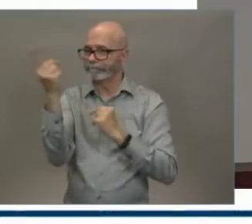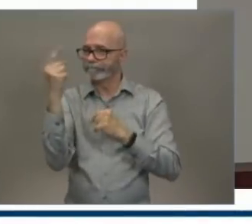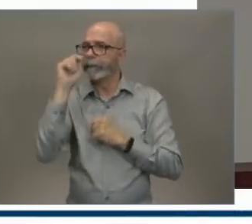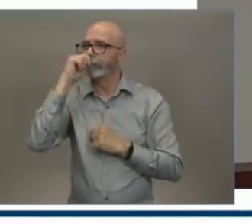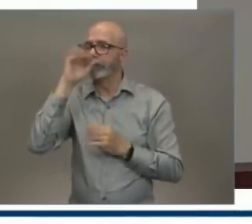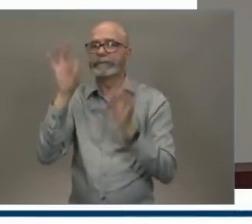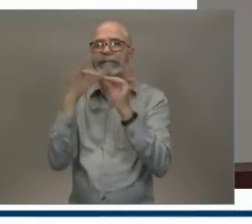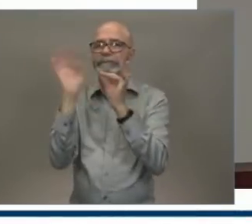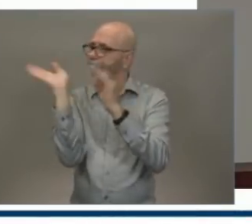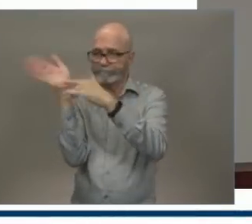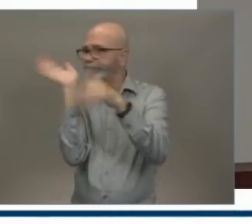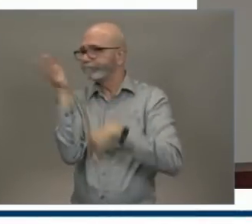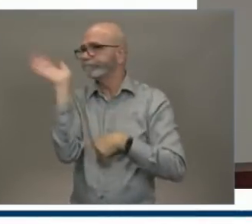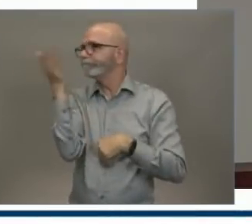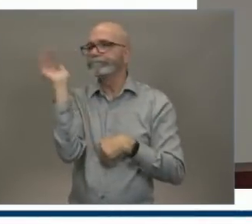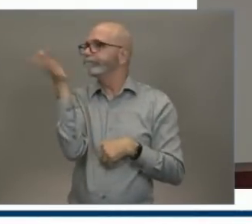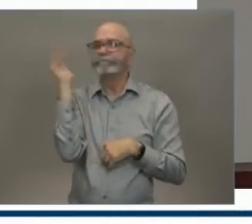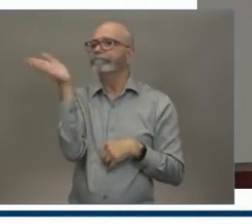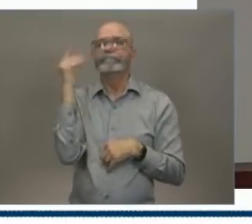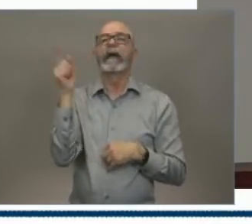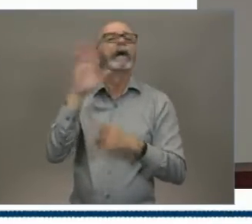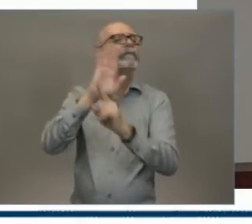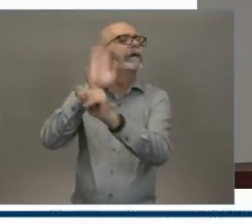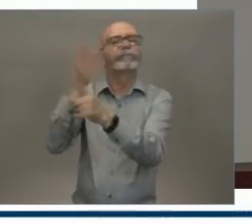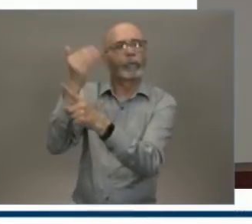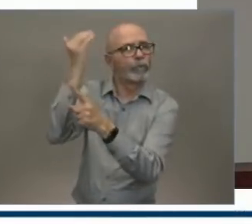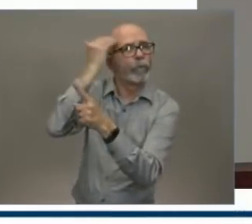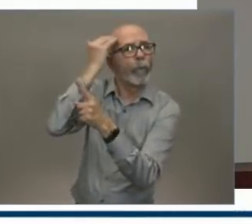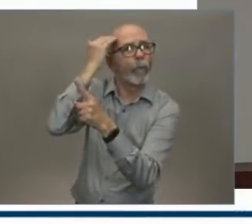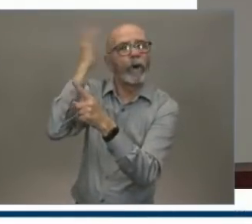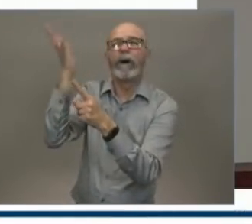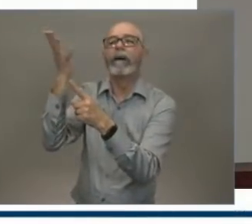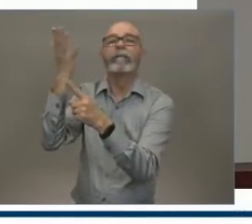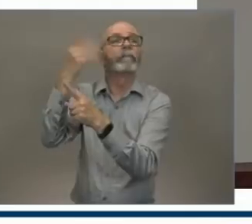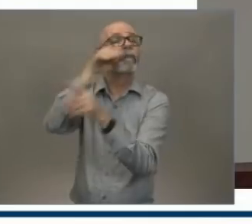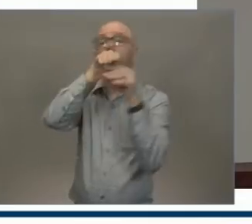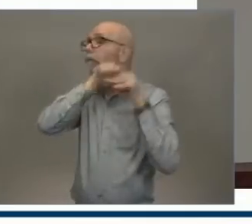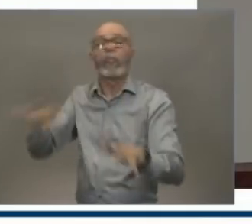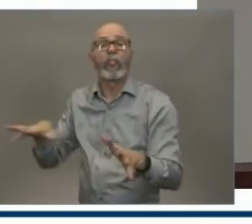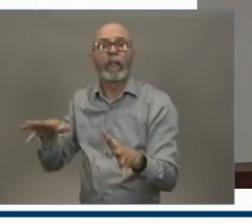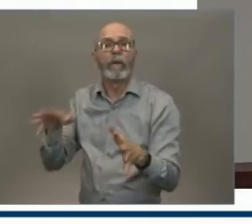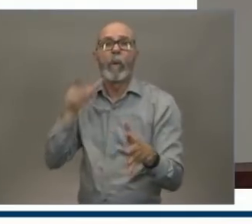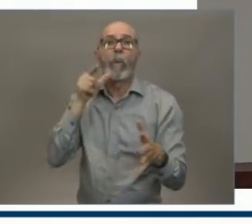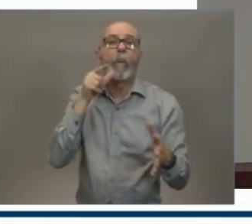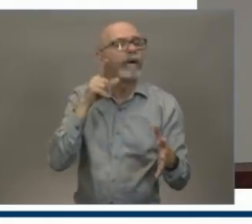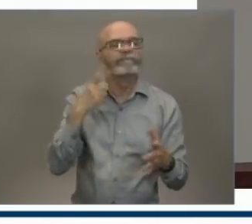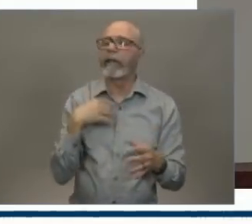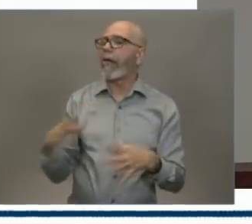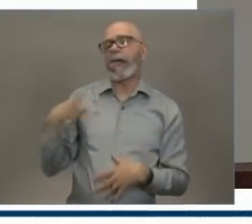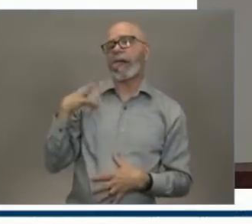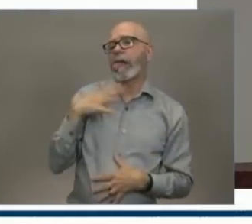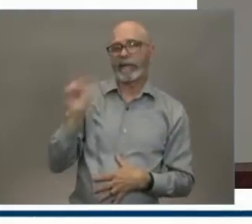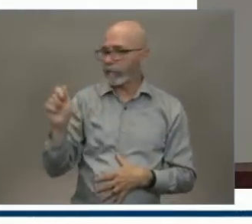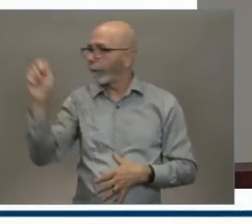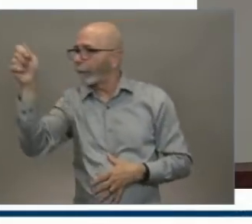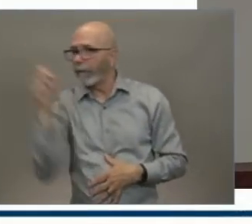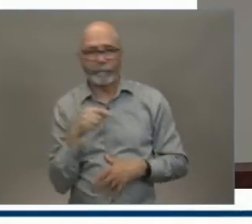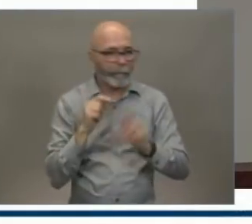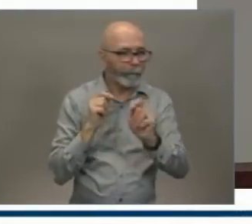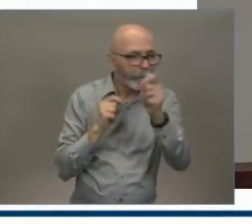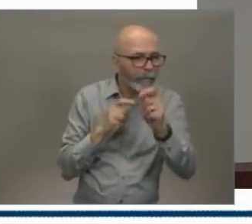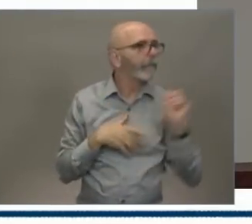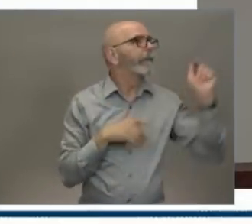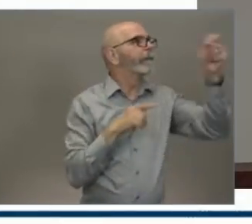activity that may have resulted in university communities from students coming back. And so we're still